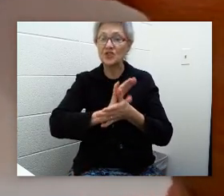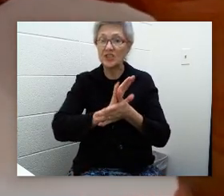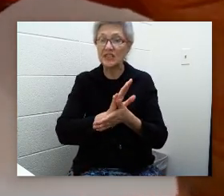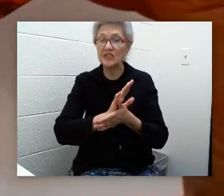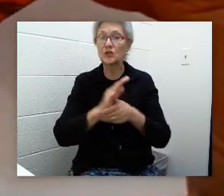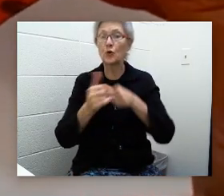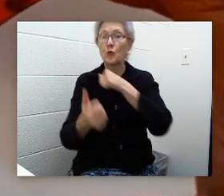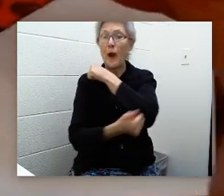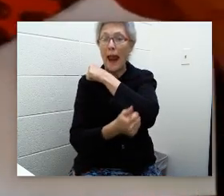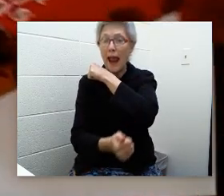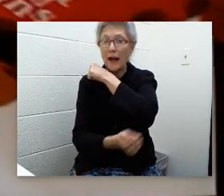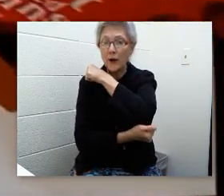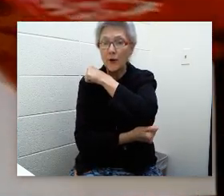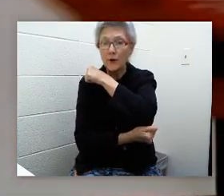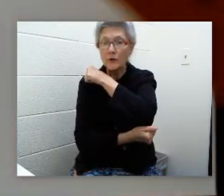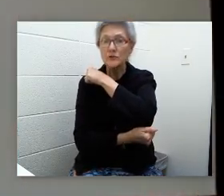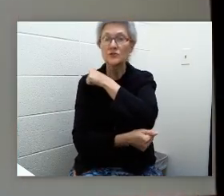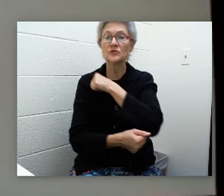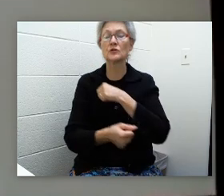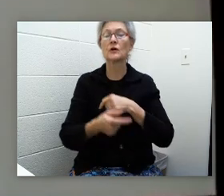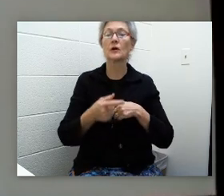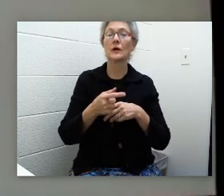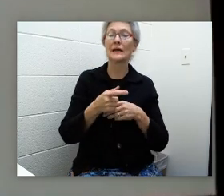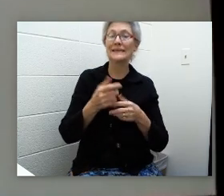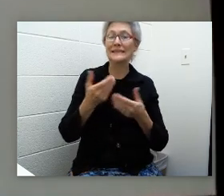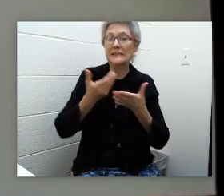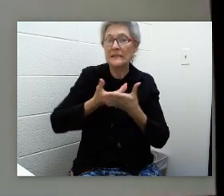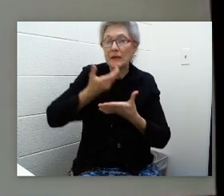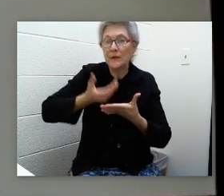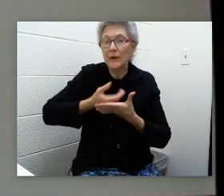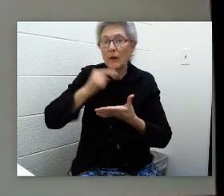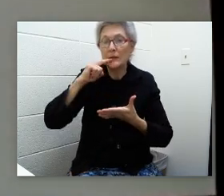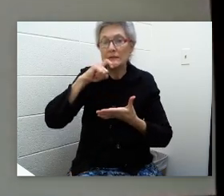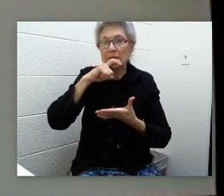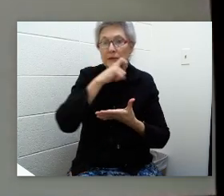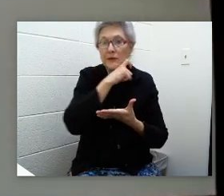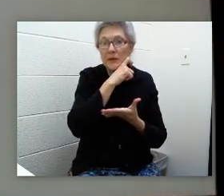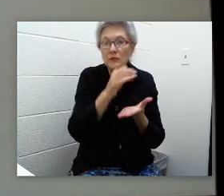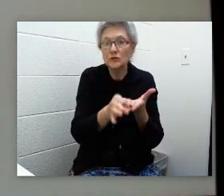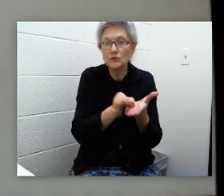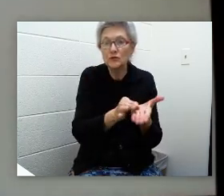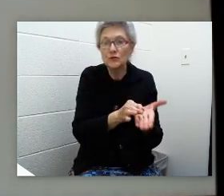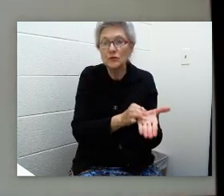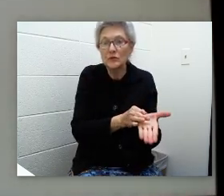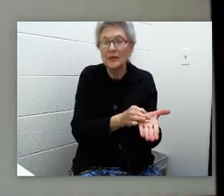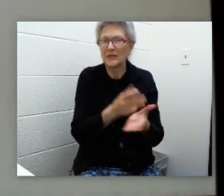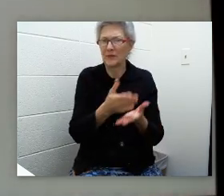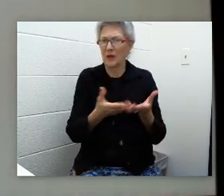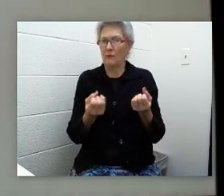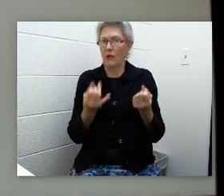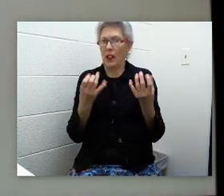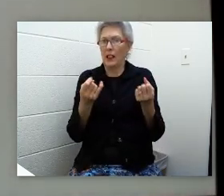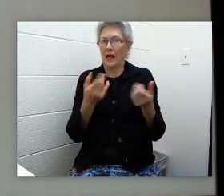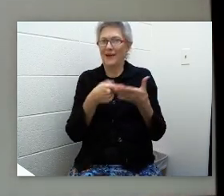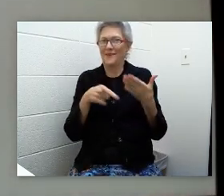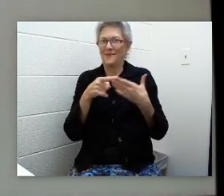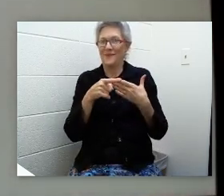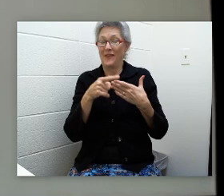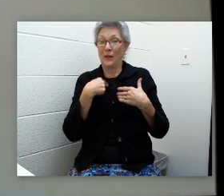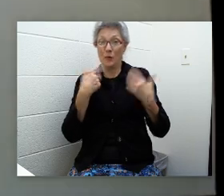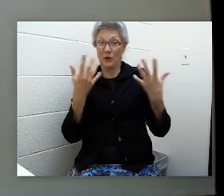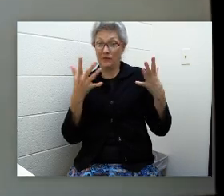Cheez-Its, or Wheat Thins, or even Cheerios, something that you have many of. And the cool thing about that is then you can eat them when you're done